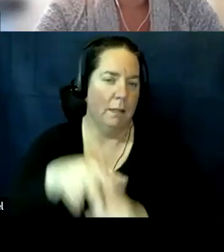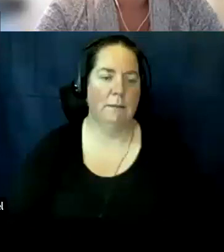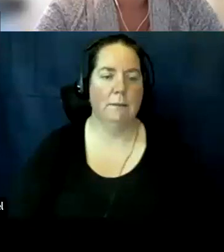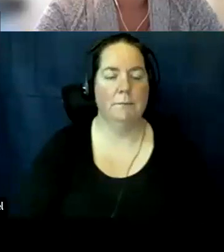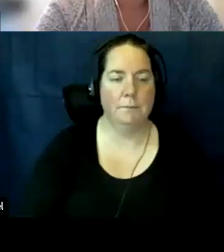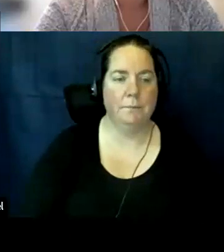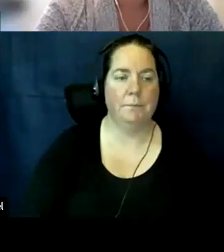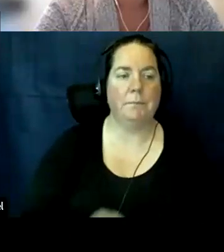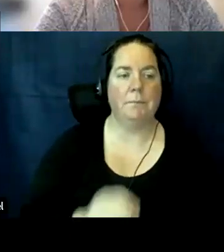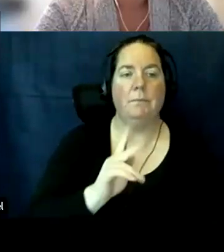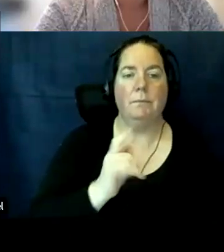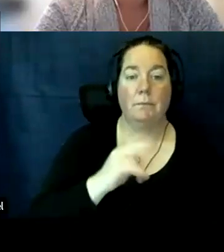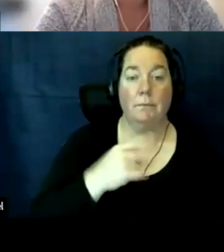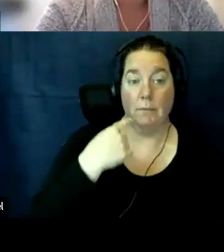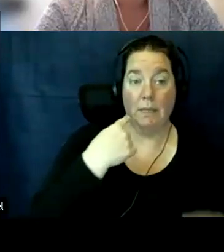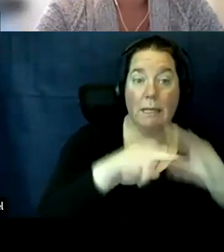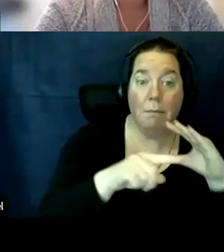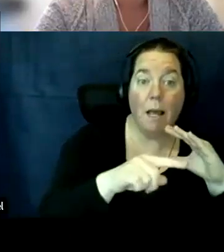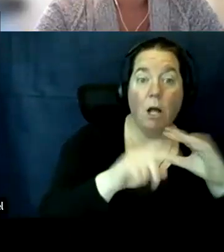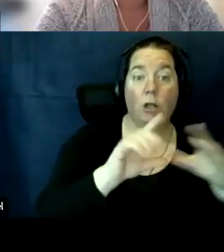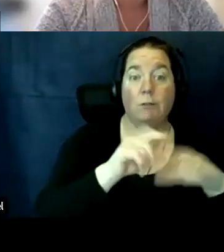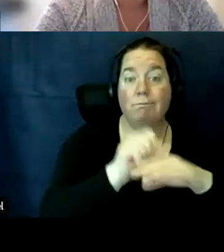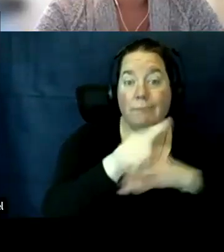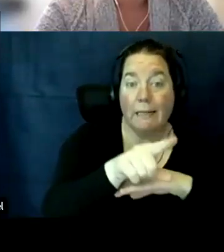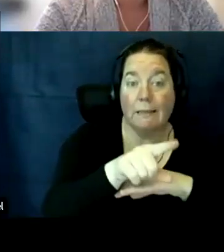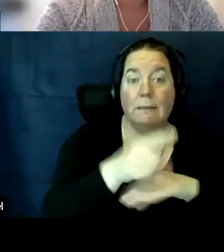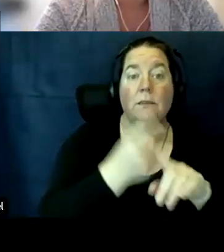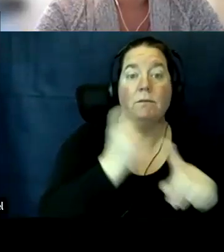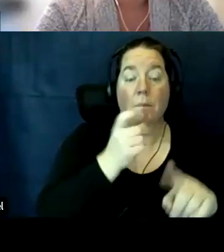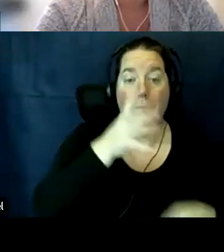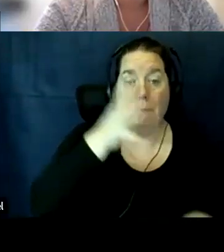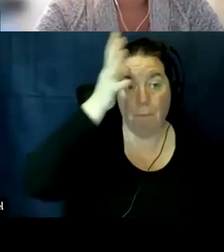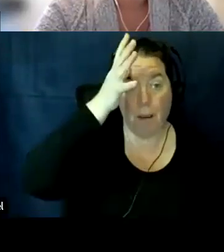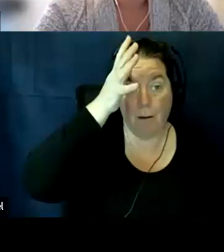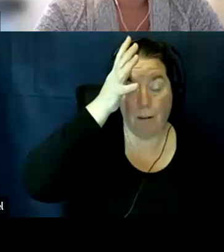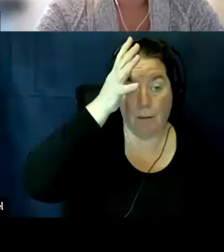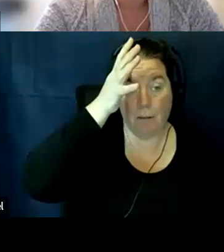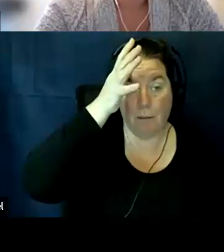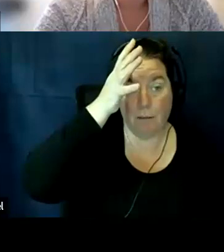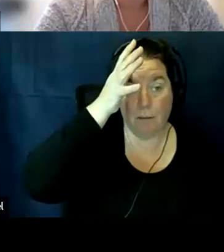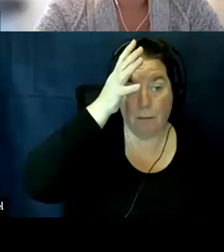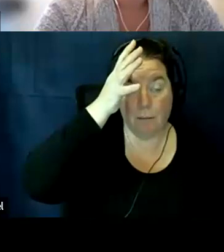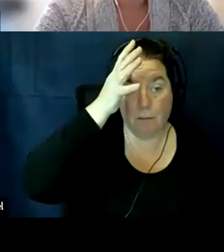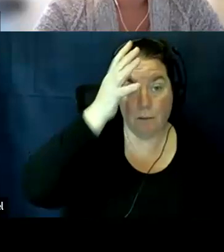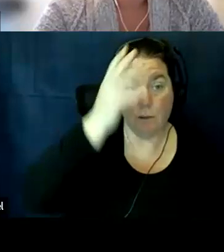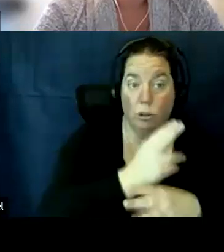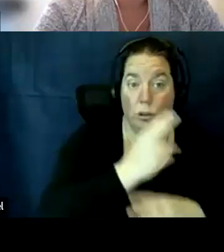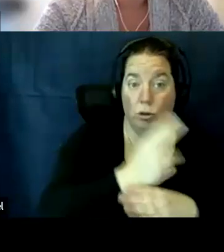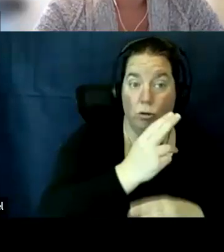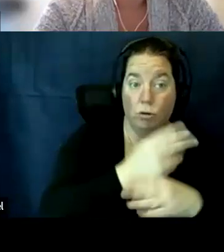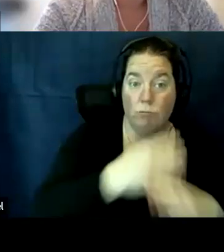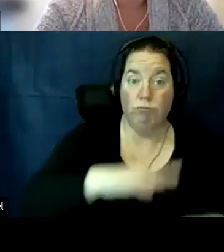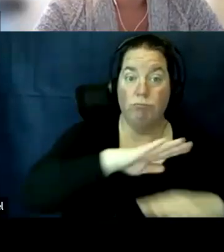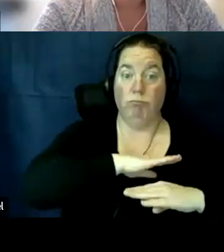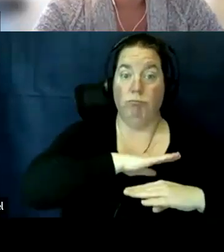So can an email or text from a parent with the parental input be used to fulfill this